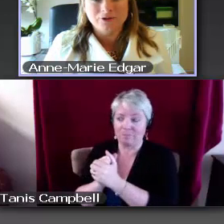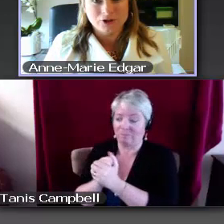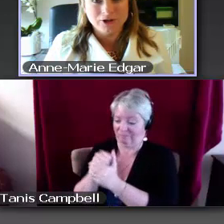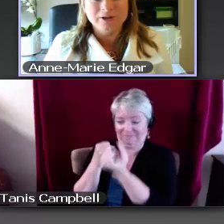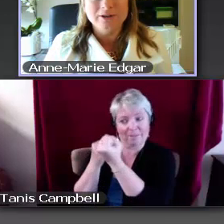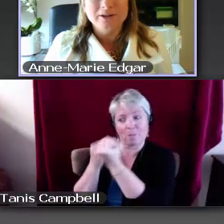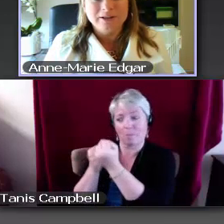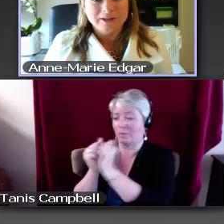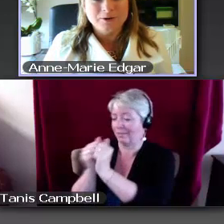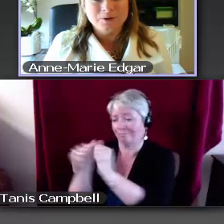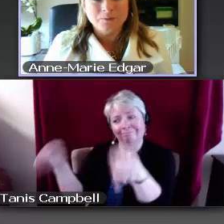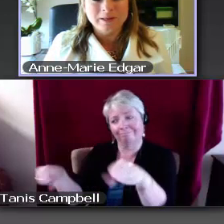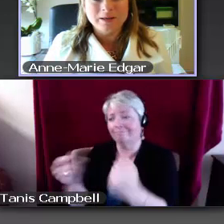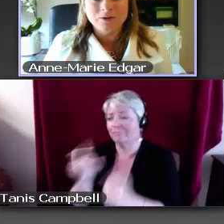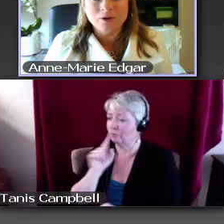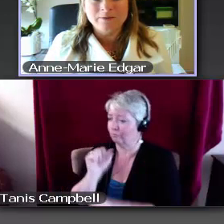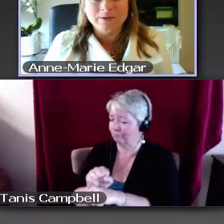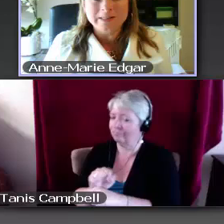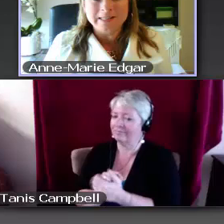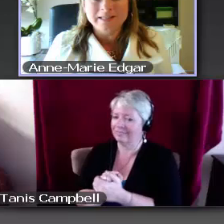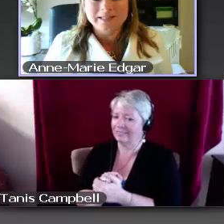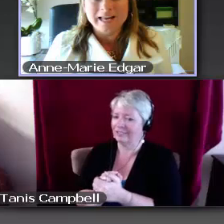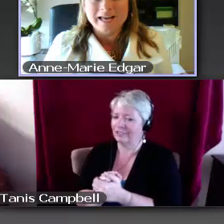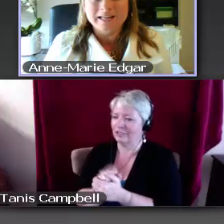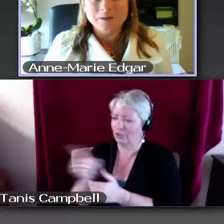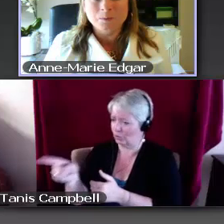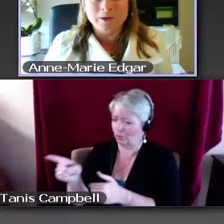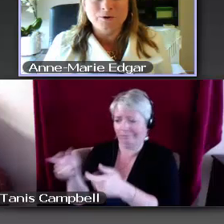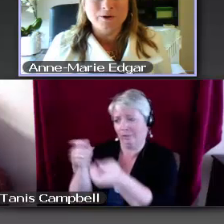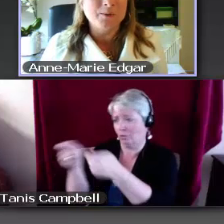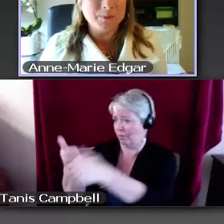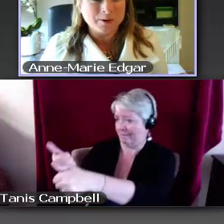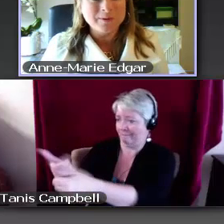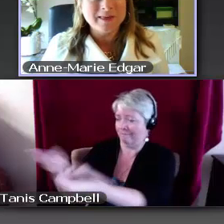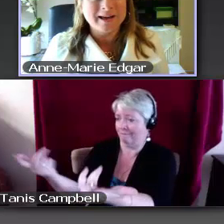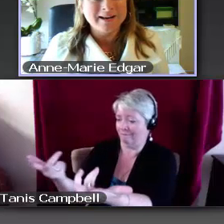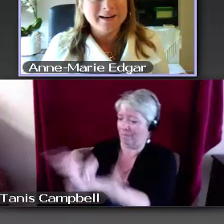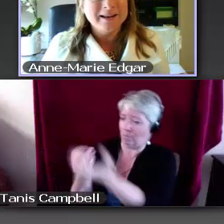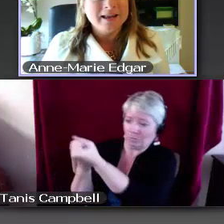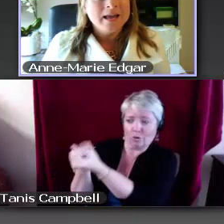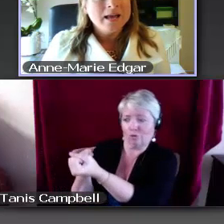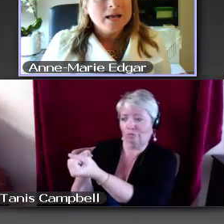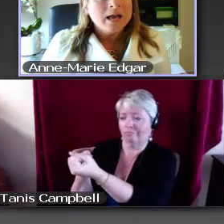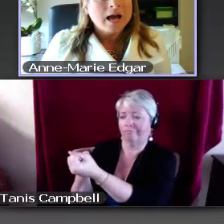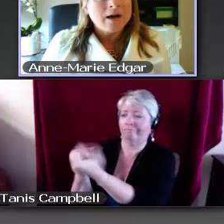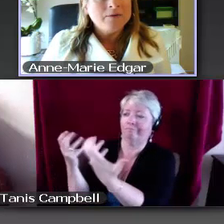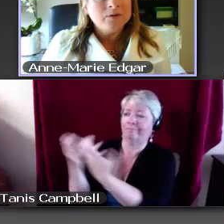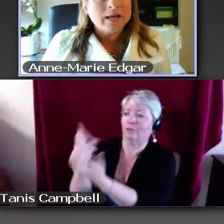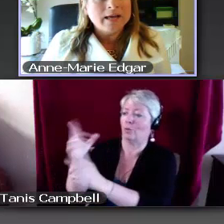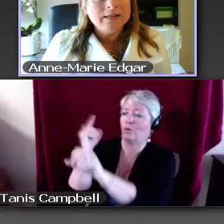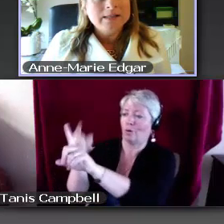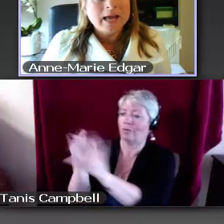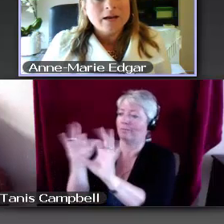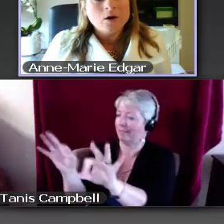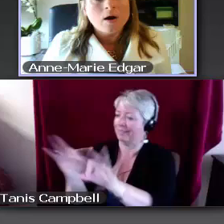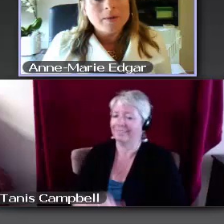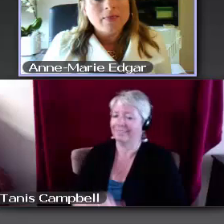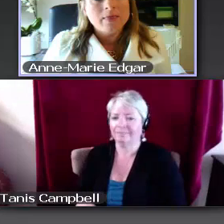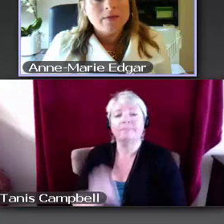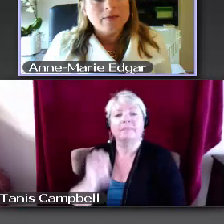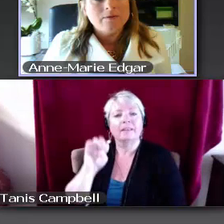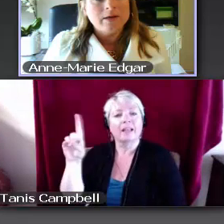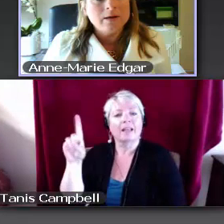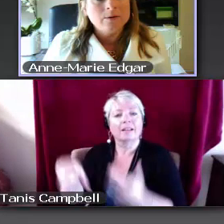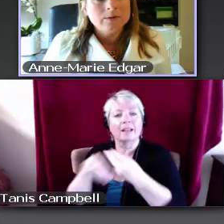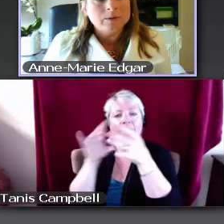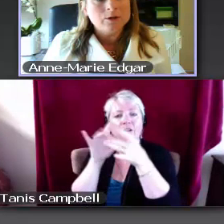together for sure. You're really in the driver's seat, and we're here to help you out with that. Ed had a